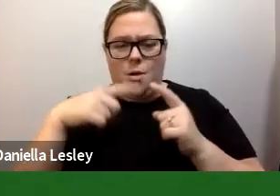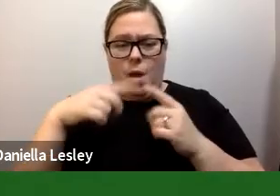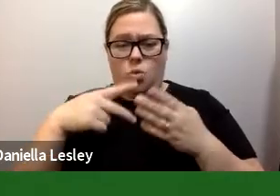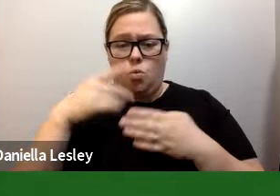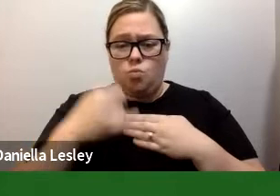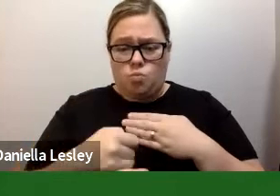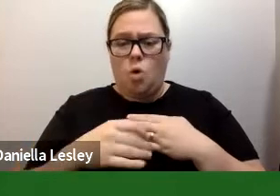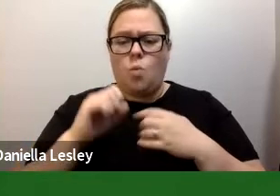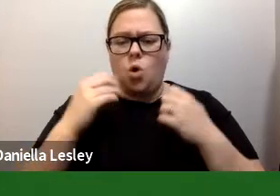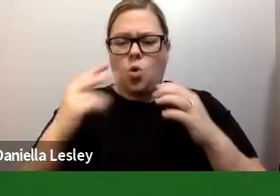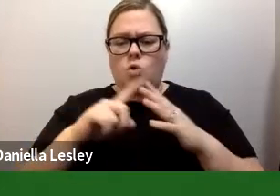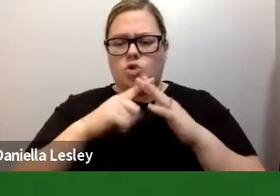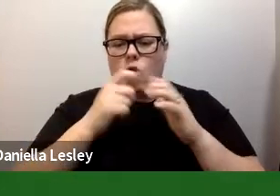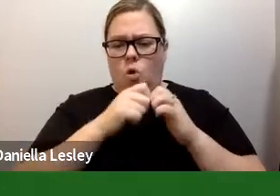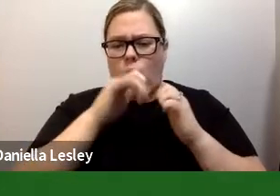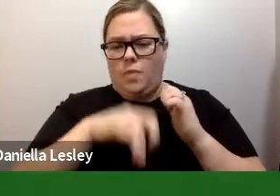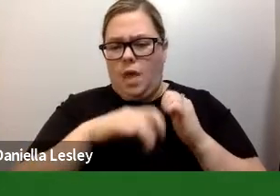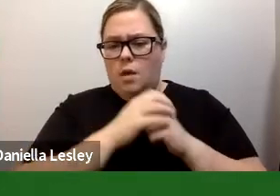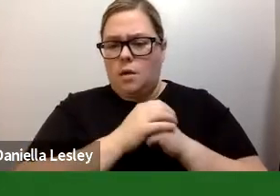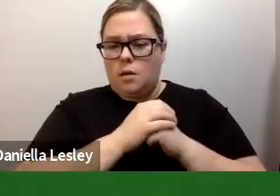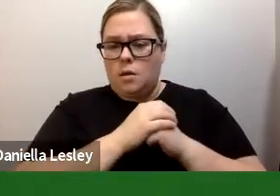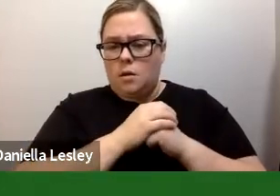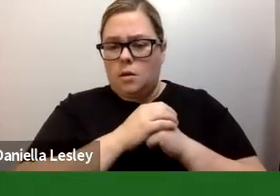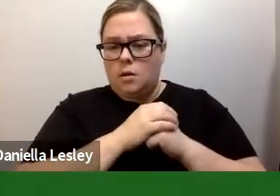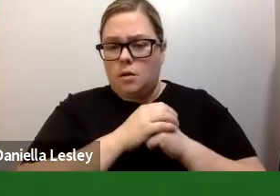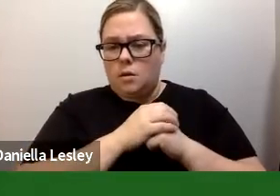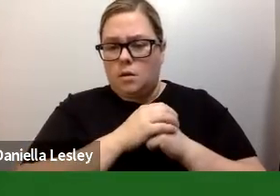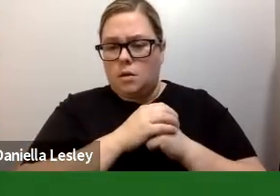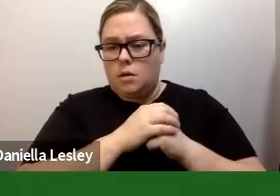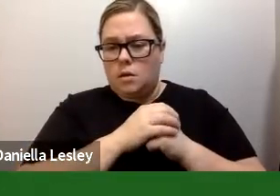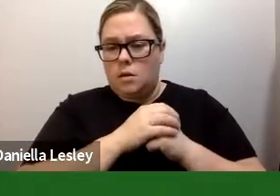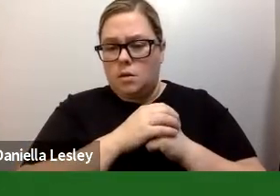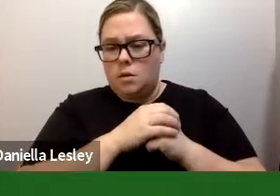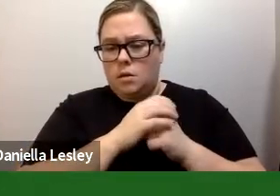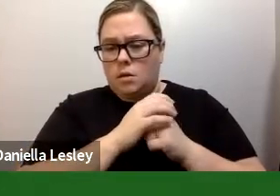project. We'll get started with that.